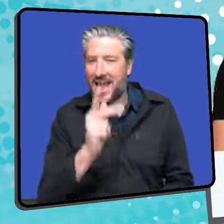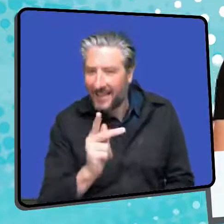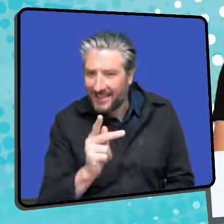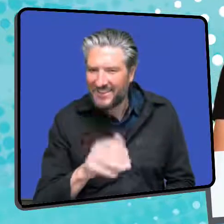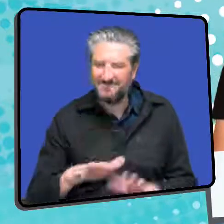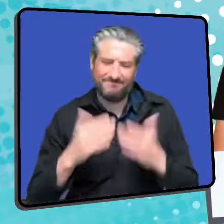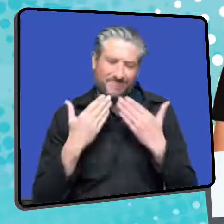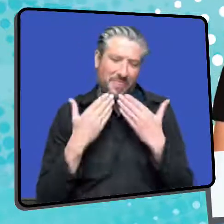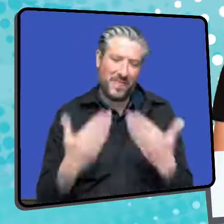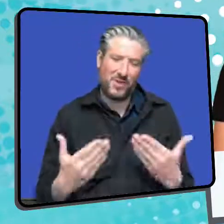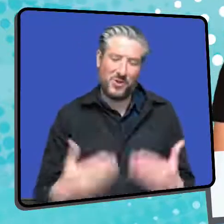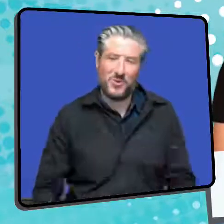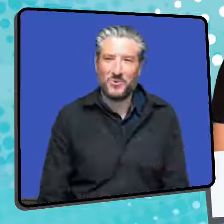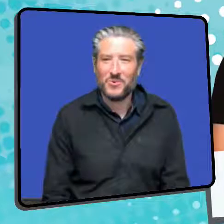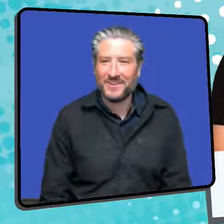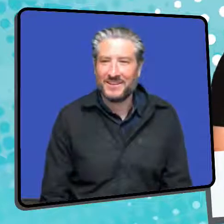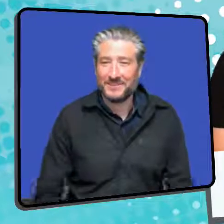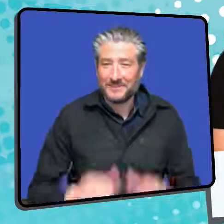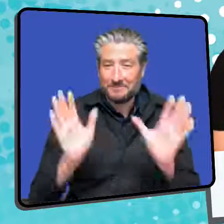Wonderful. Yes. All right. We will see you shortly.